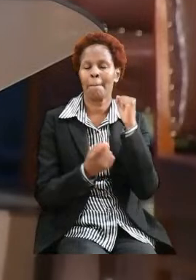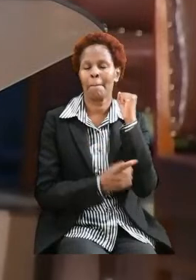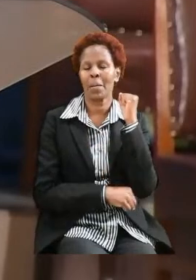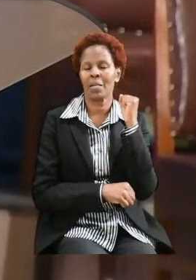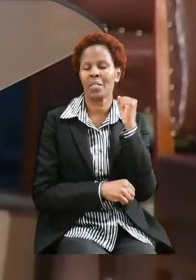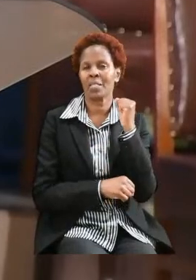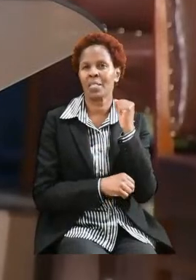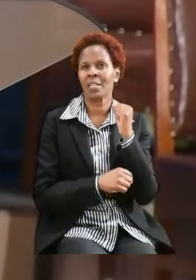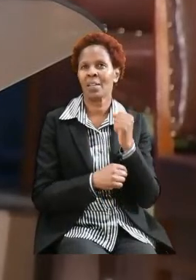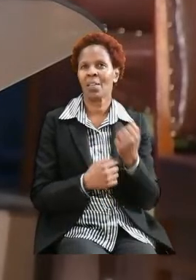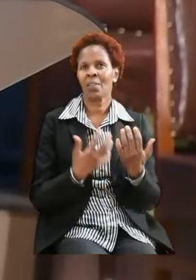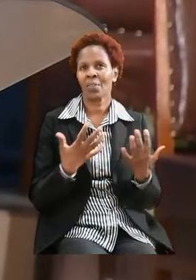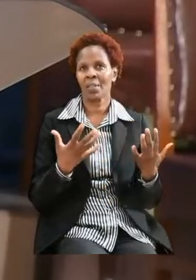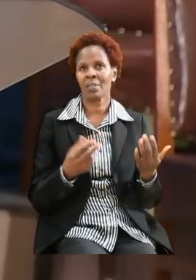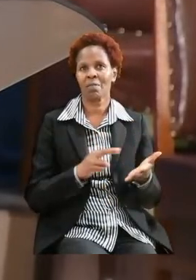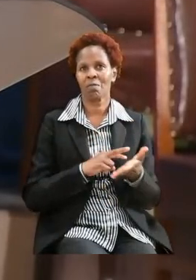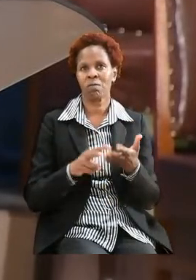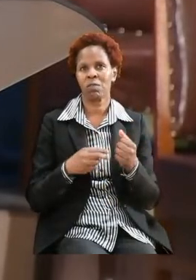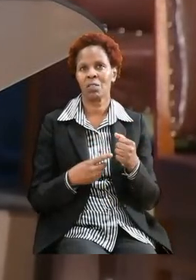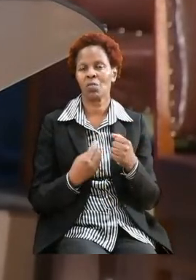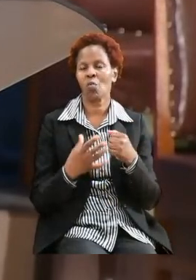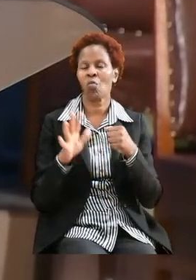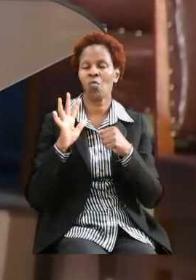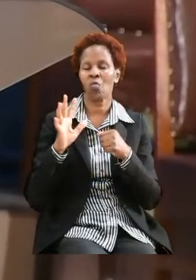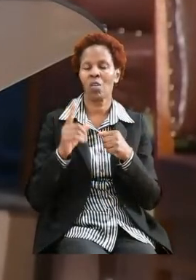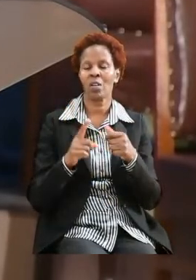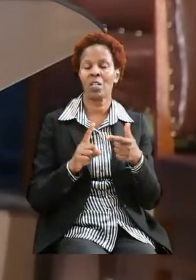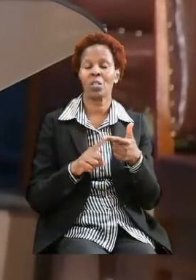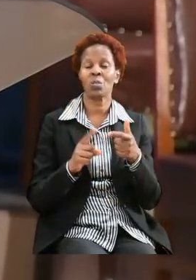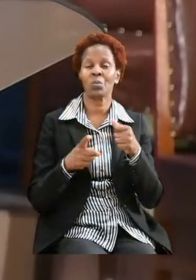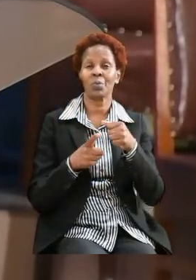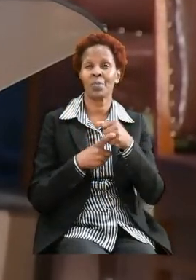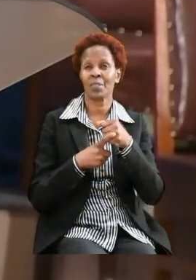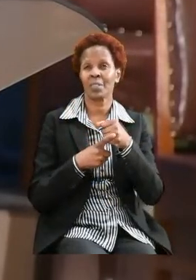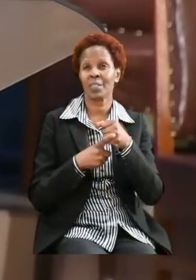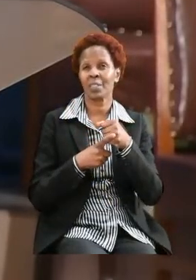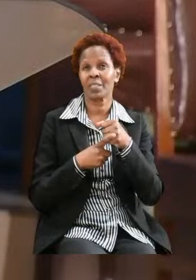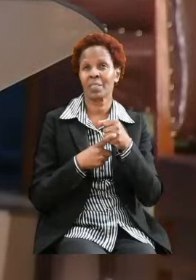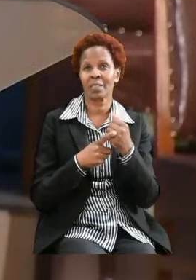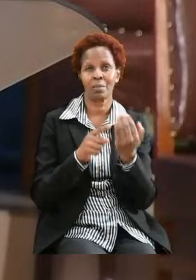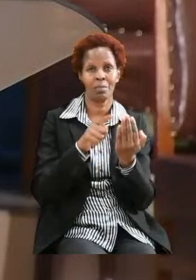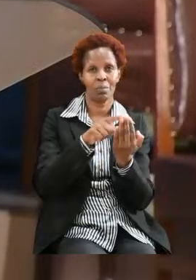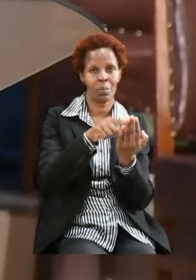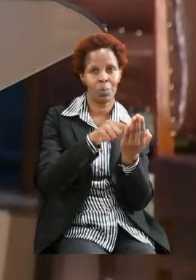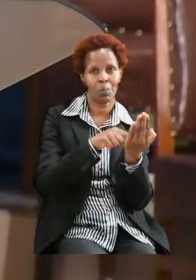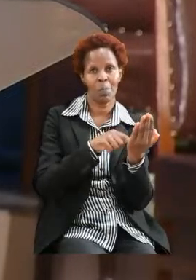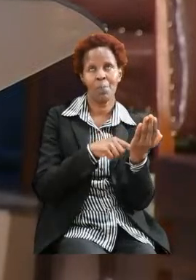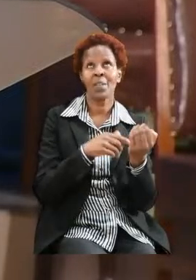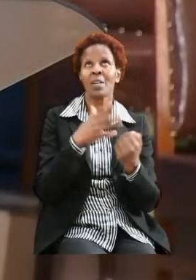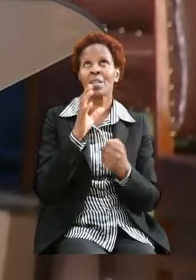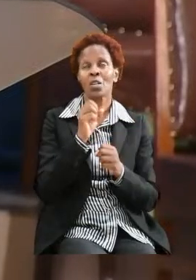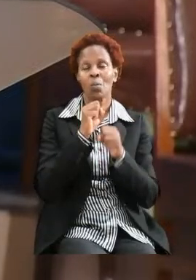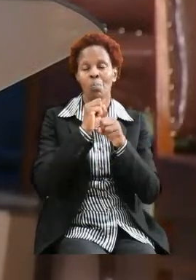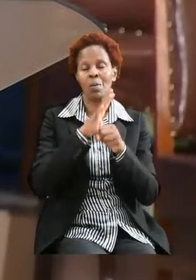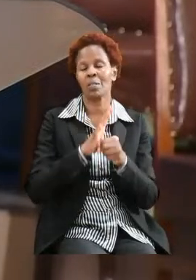Looking at verse 5 and 6 takes us to our point number 4, God blesses us.